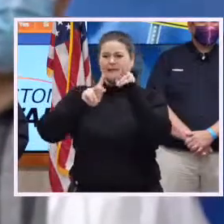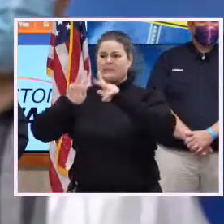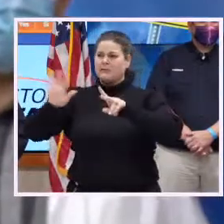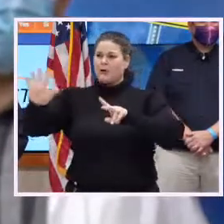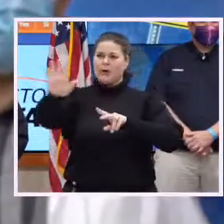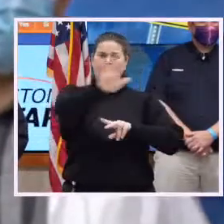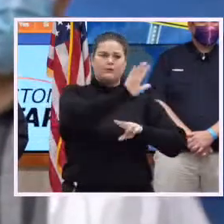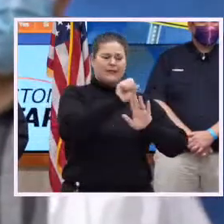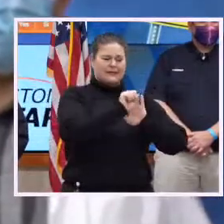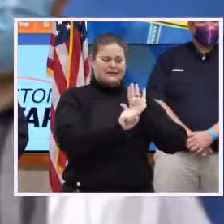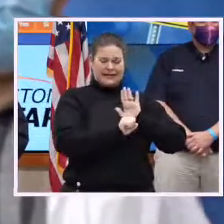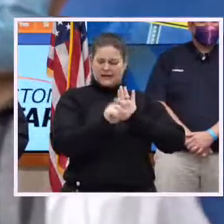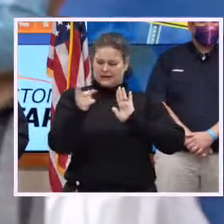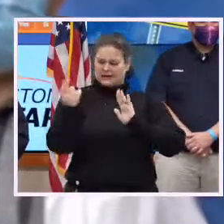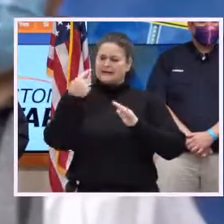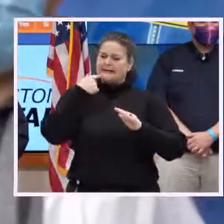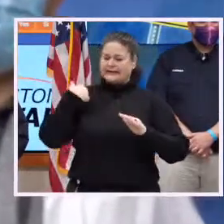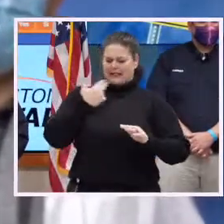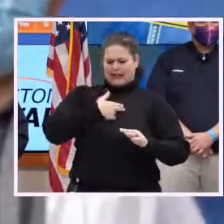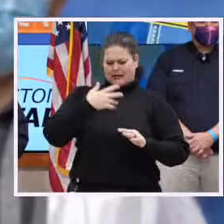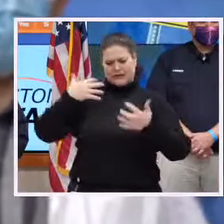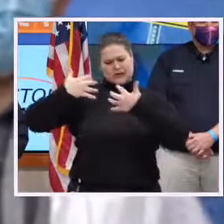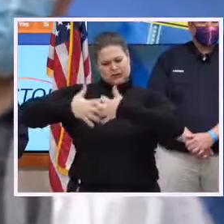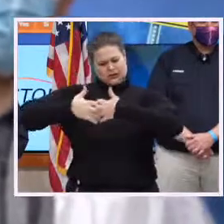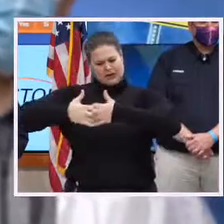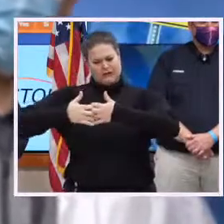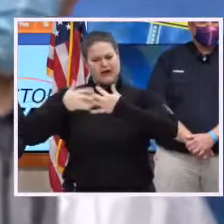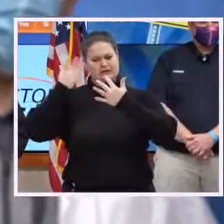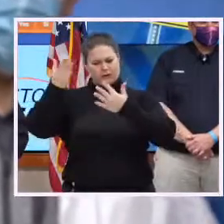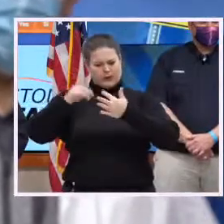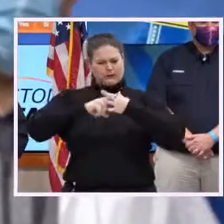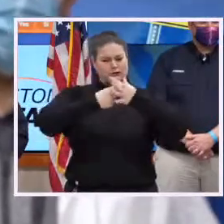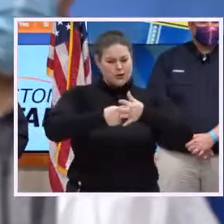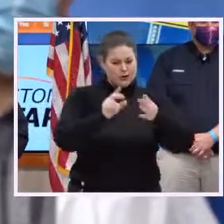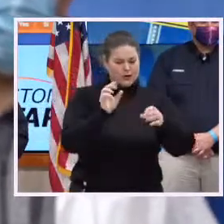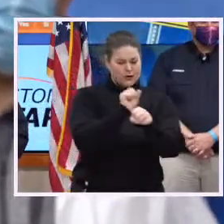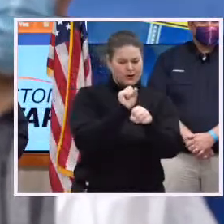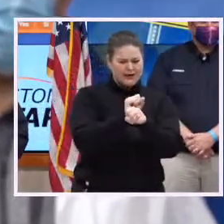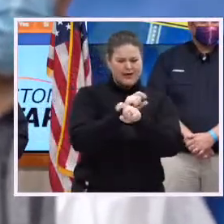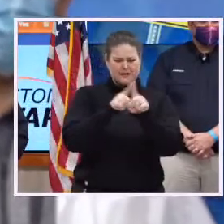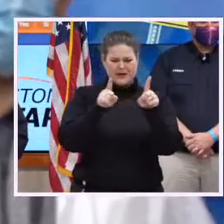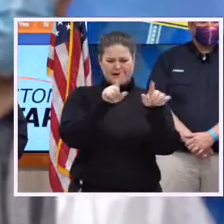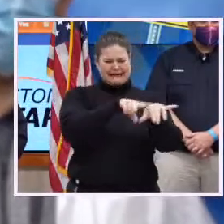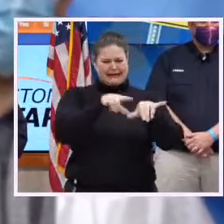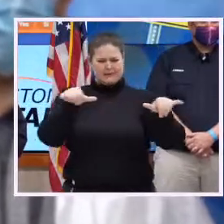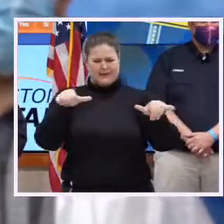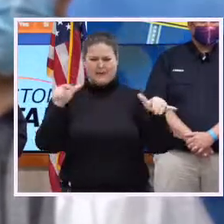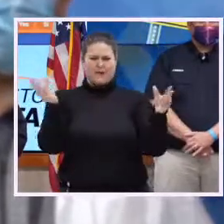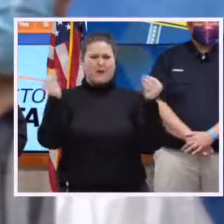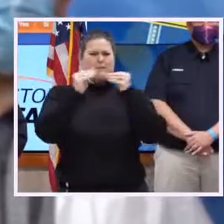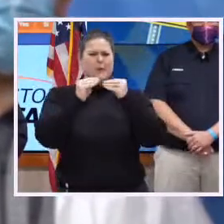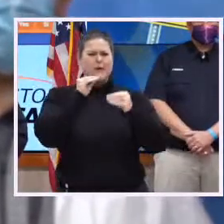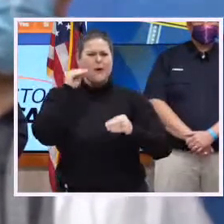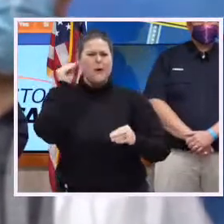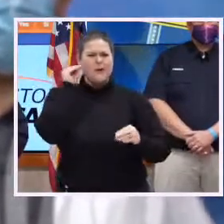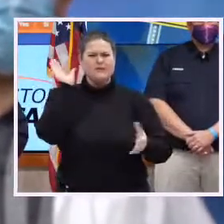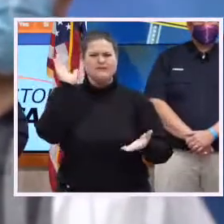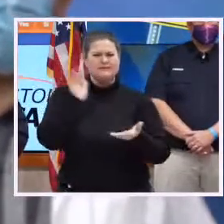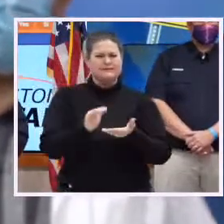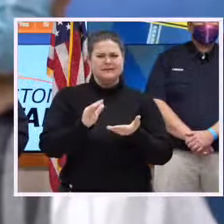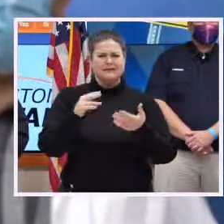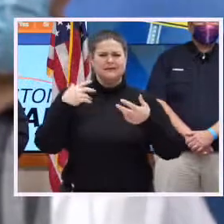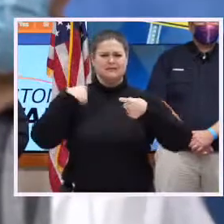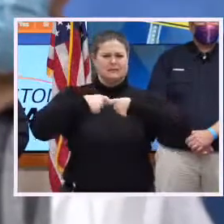generators are coming online only to be told more homes are losing power. ERCOT needs to stop being